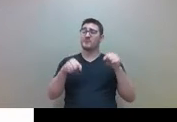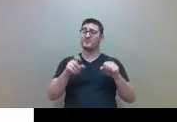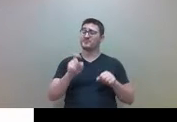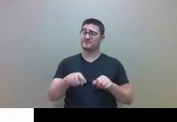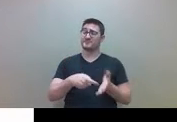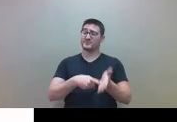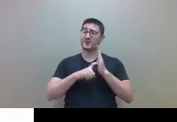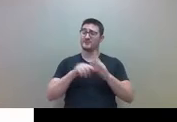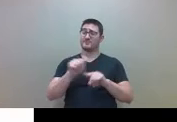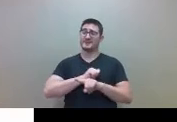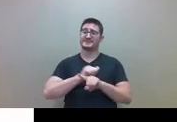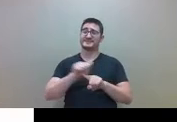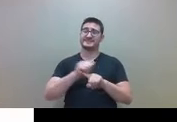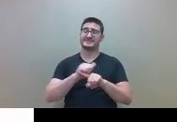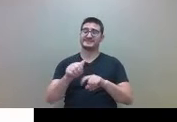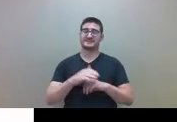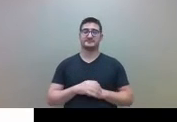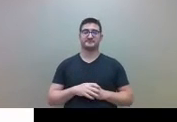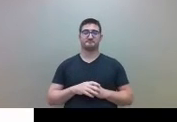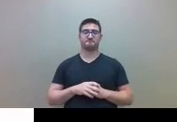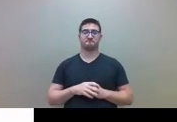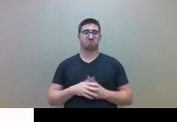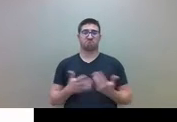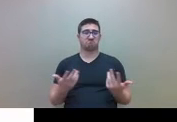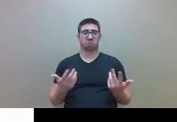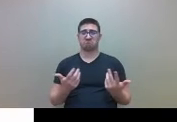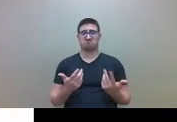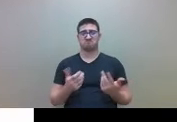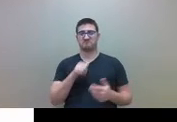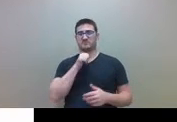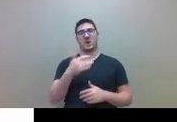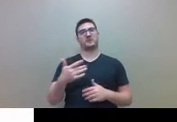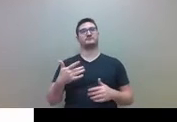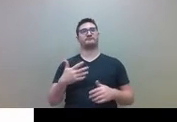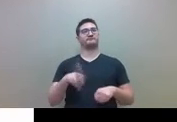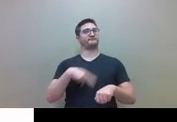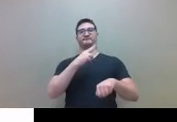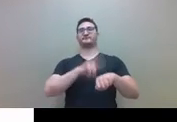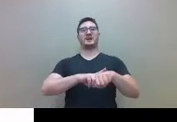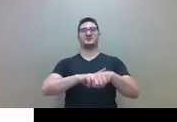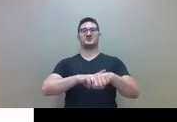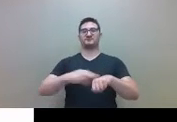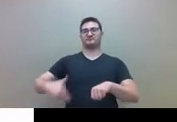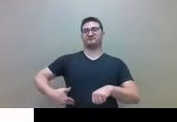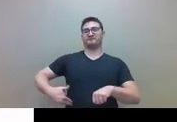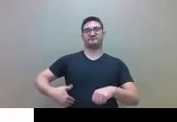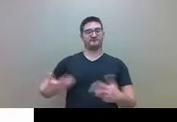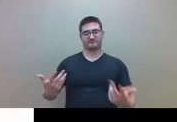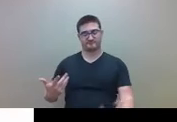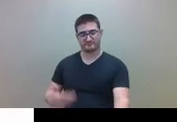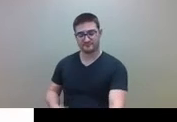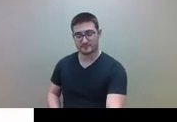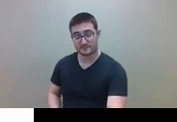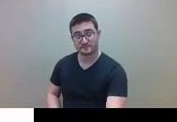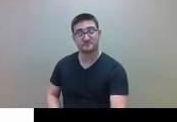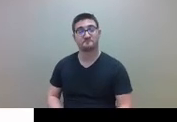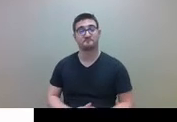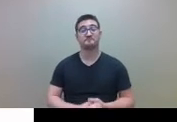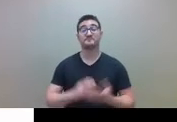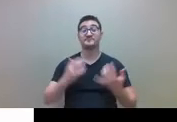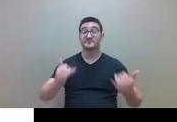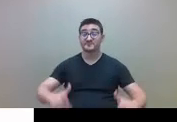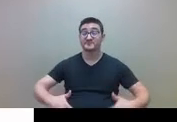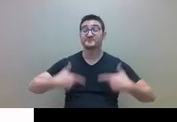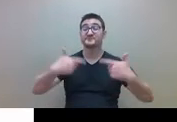not natural completely. Like, we have to work on these things. So time for self-assessment, and this